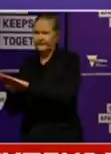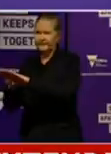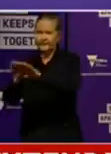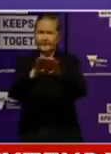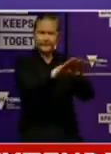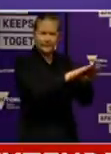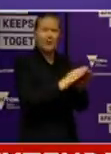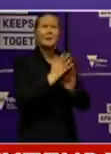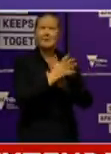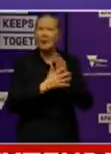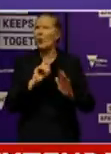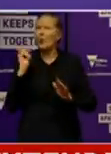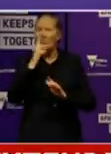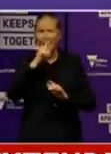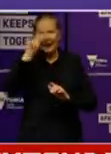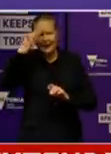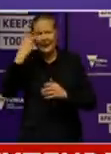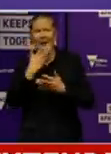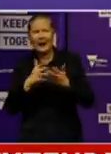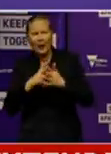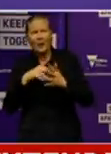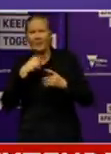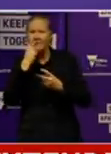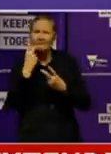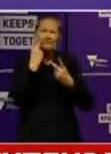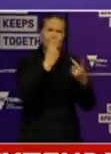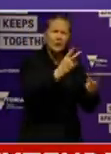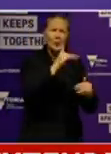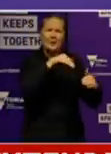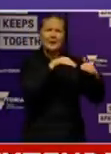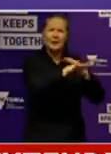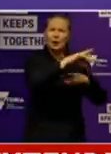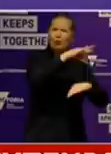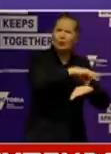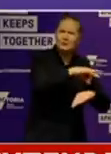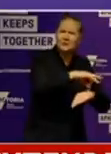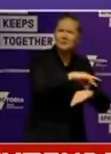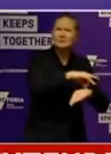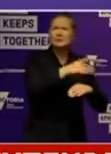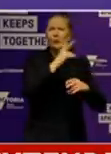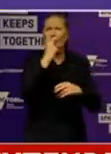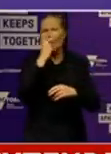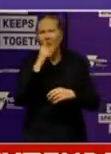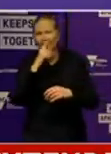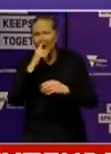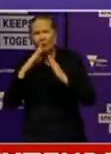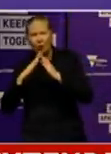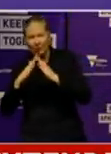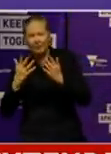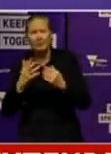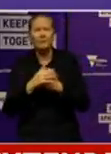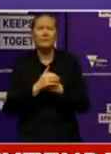these obligations will work in the future. So when it comes to our advice and our message to Victorians